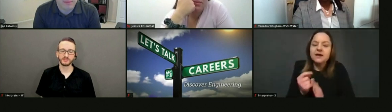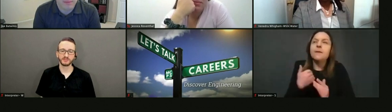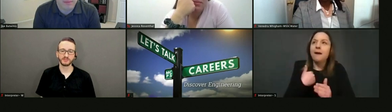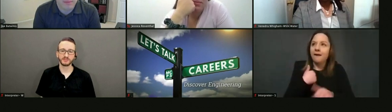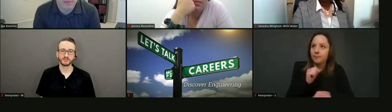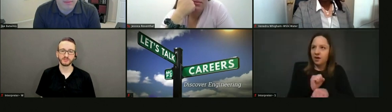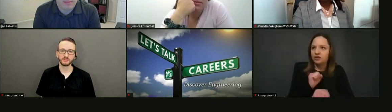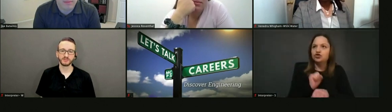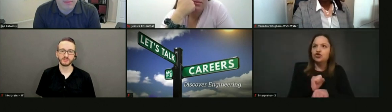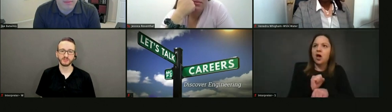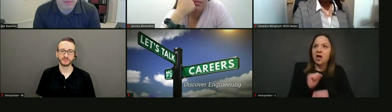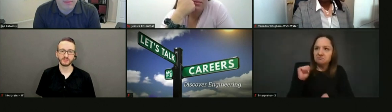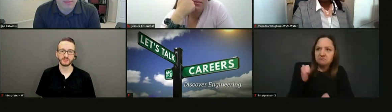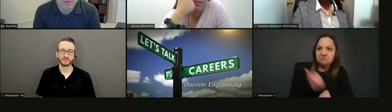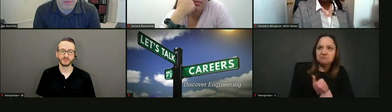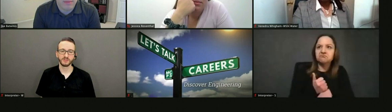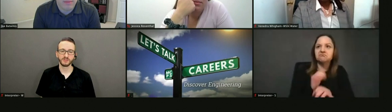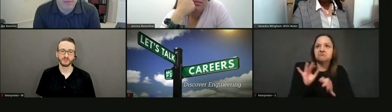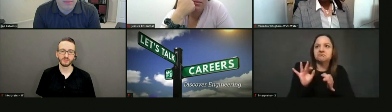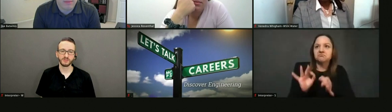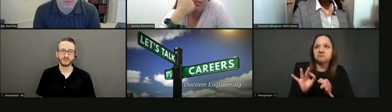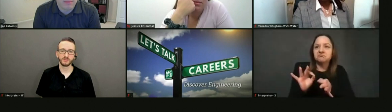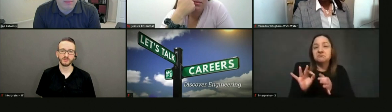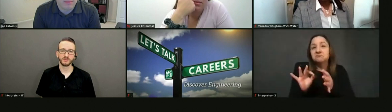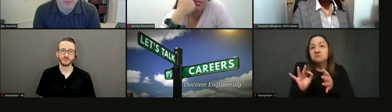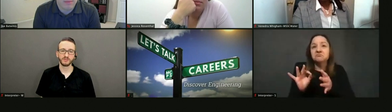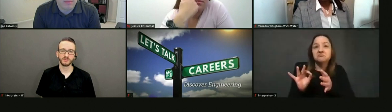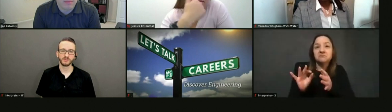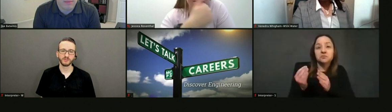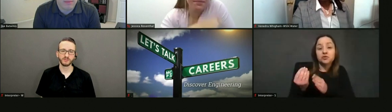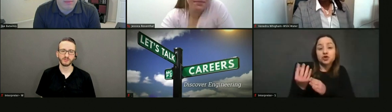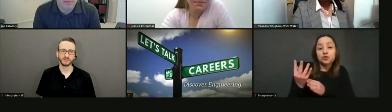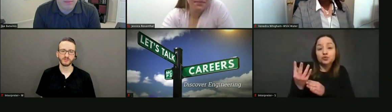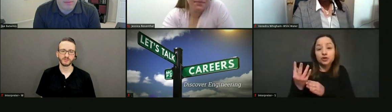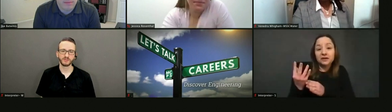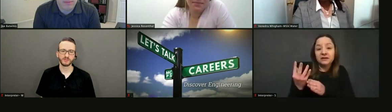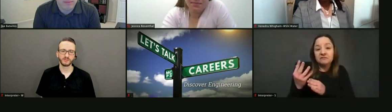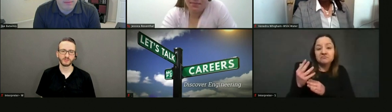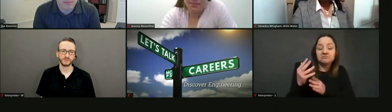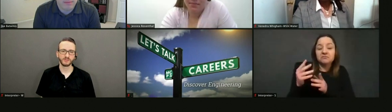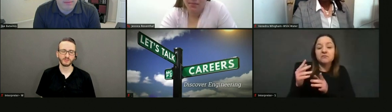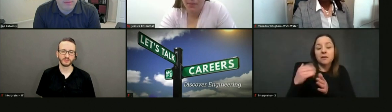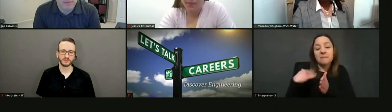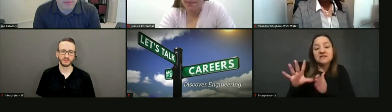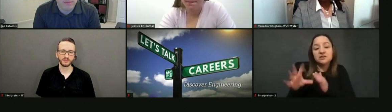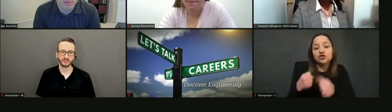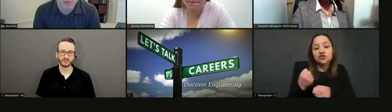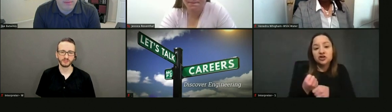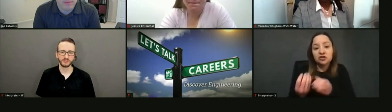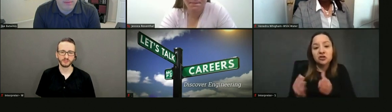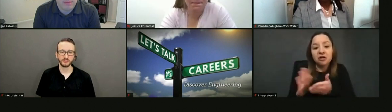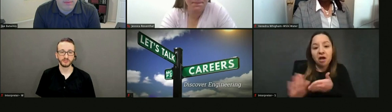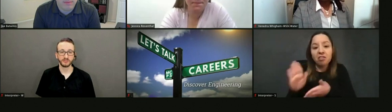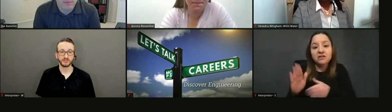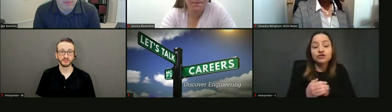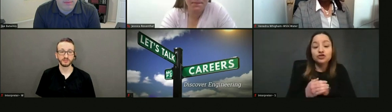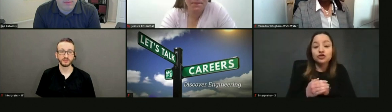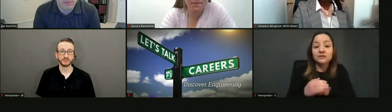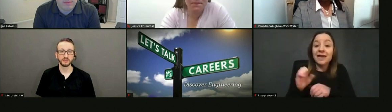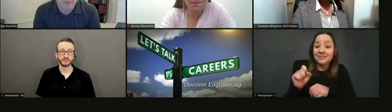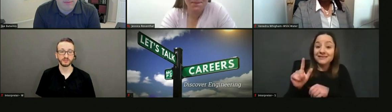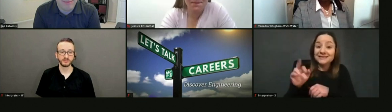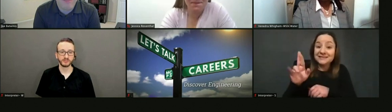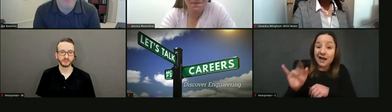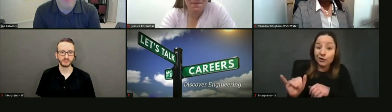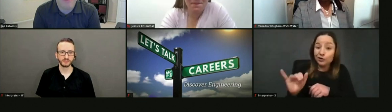think, by early spring, kind of late winter of my senior year of college. Salary that long ago is